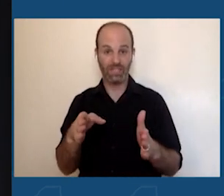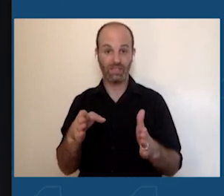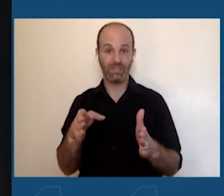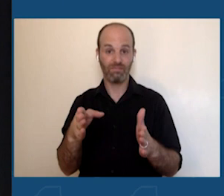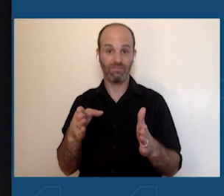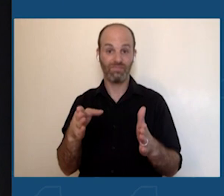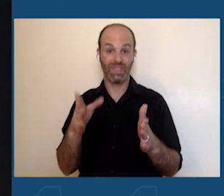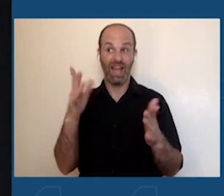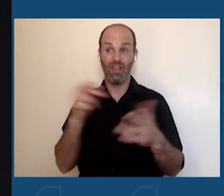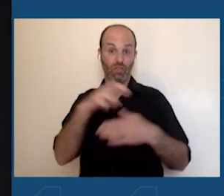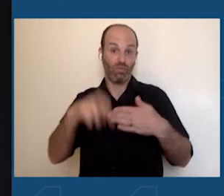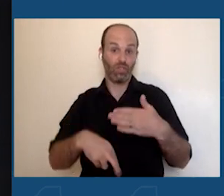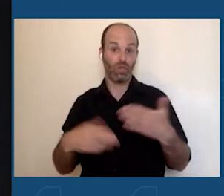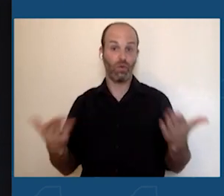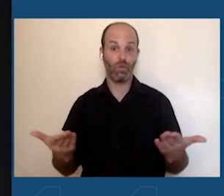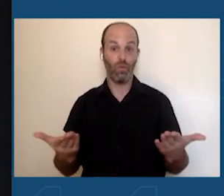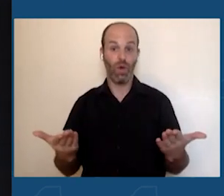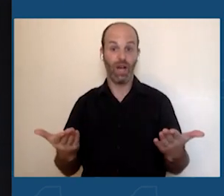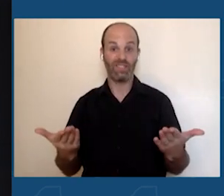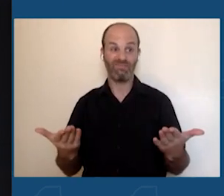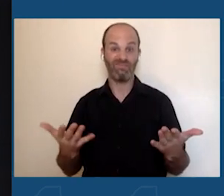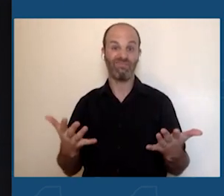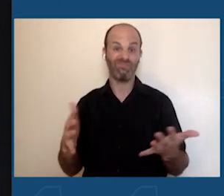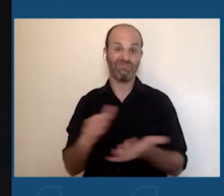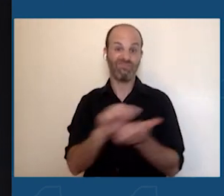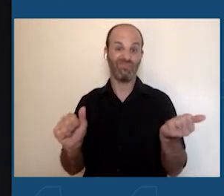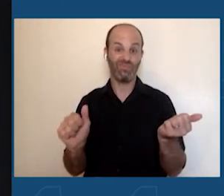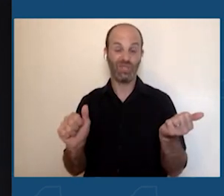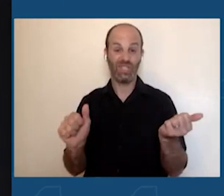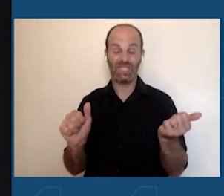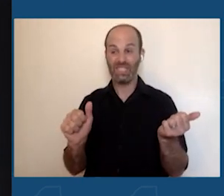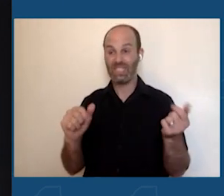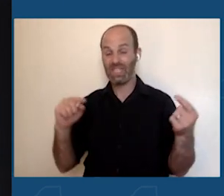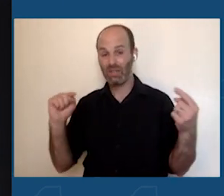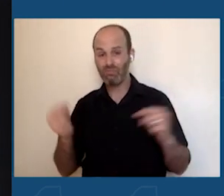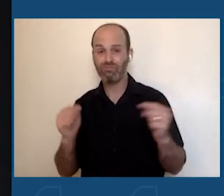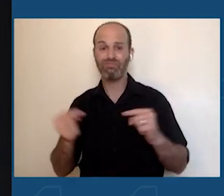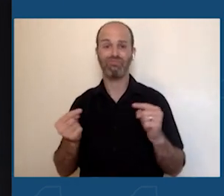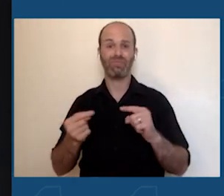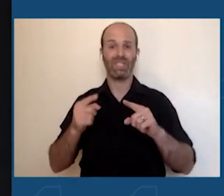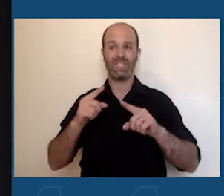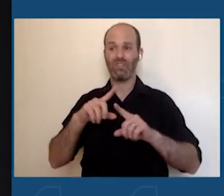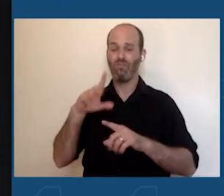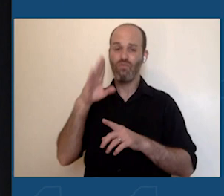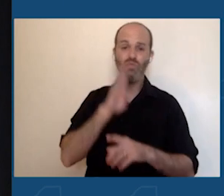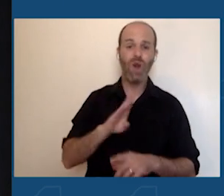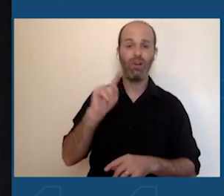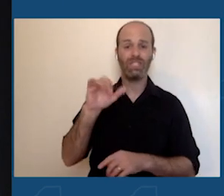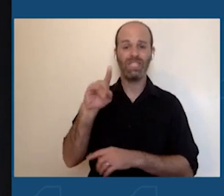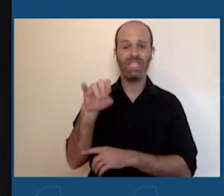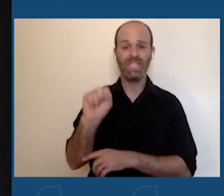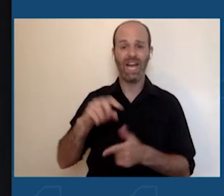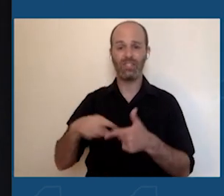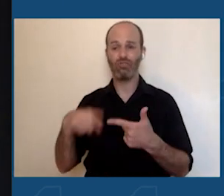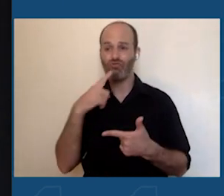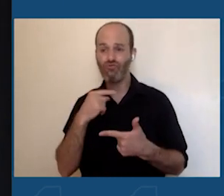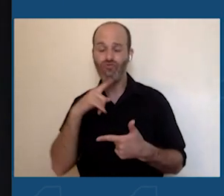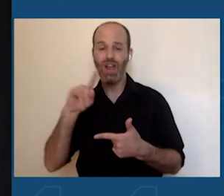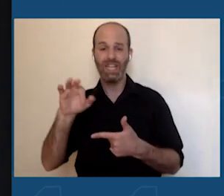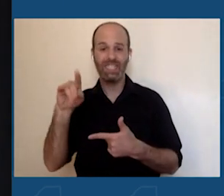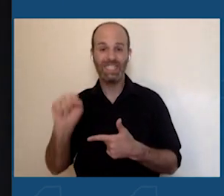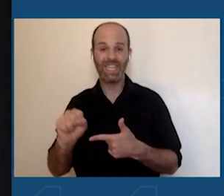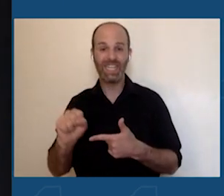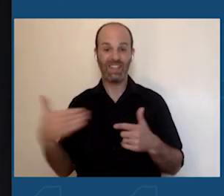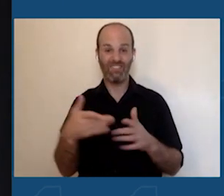in devastating effects, harmful algal blooms, brown tides, red tides, beach closings, fish kills,